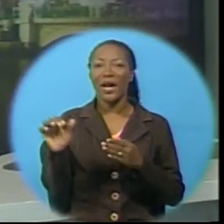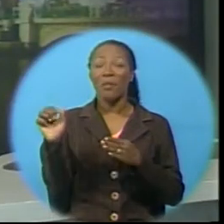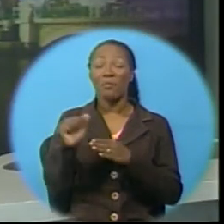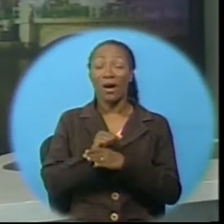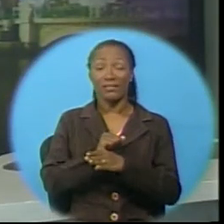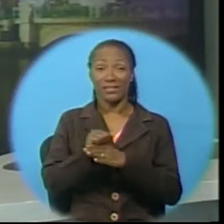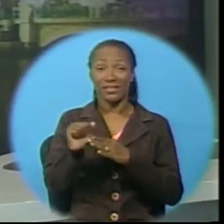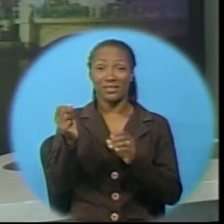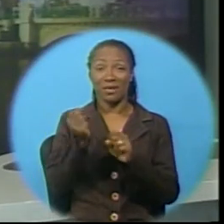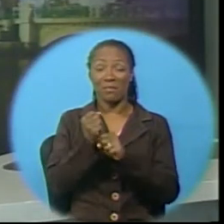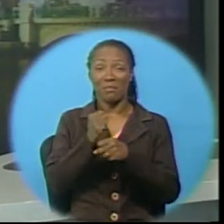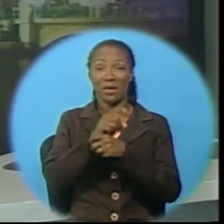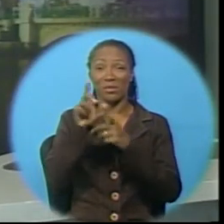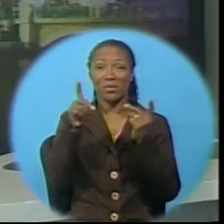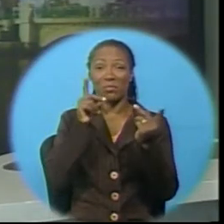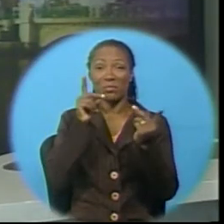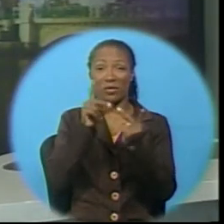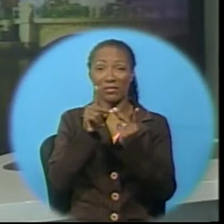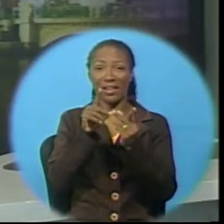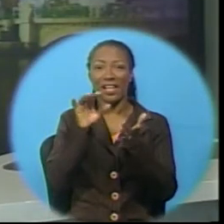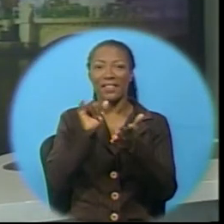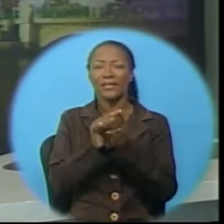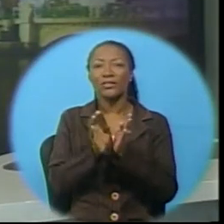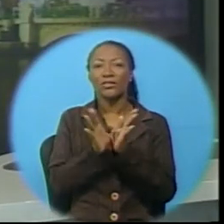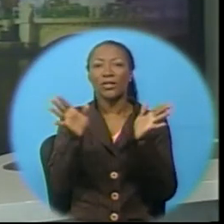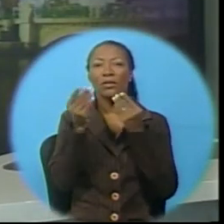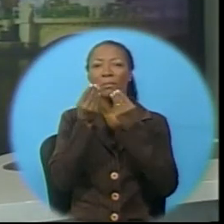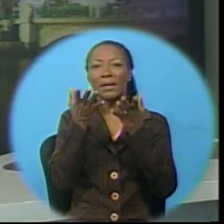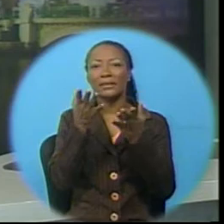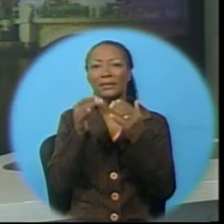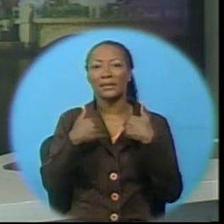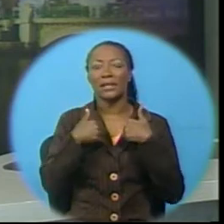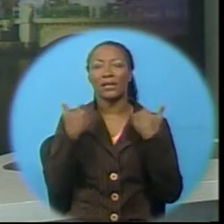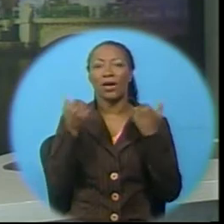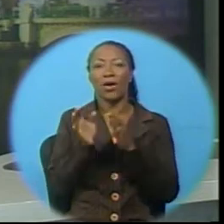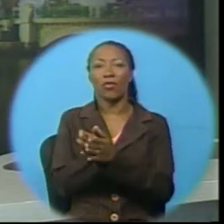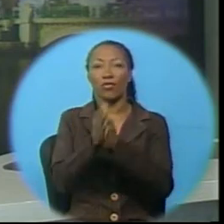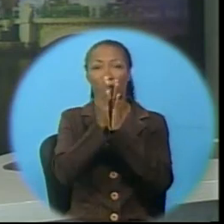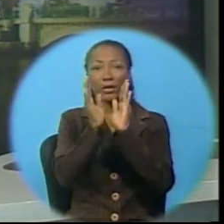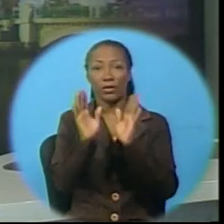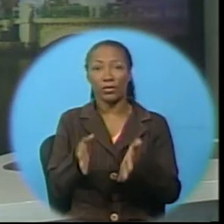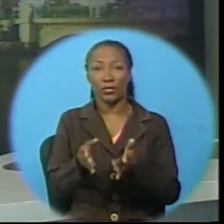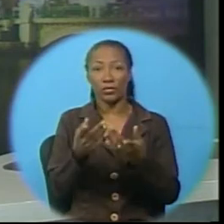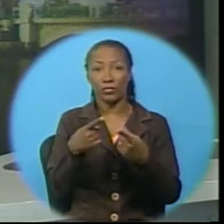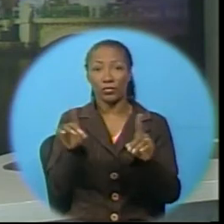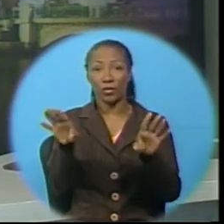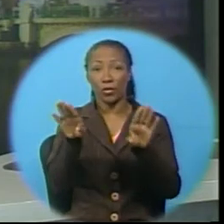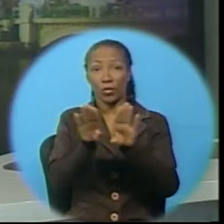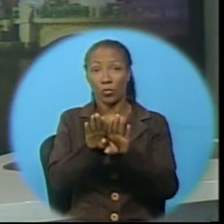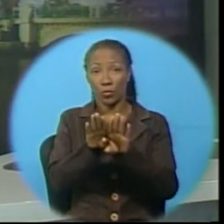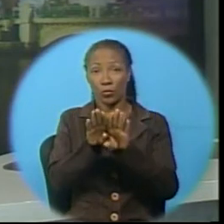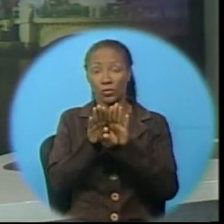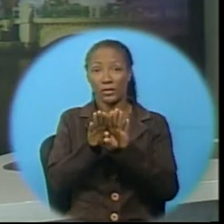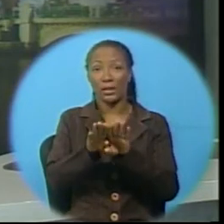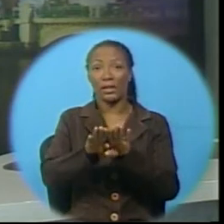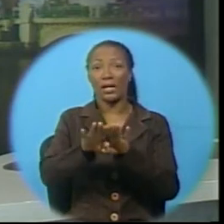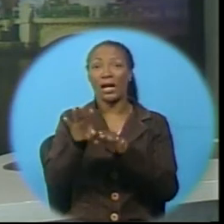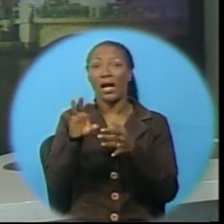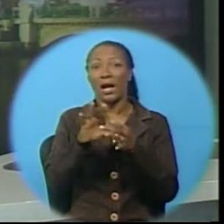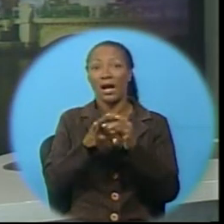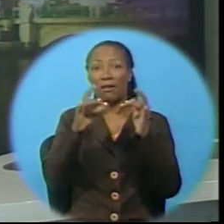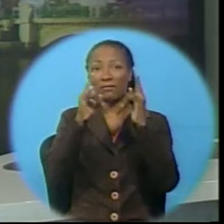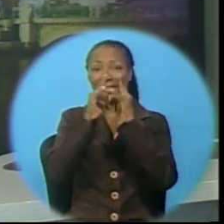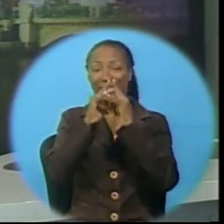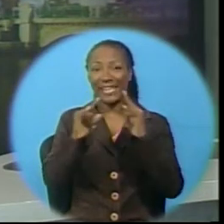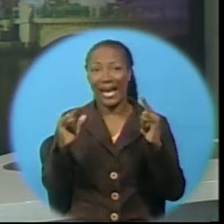Practice makes perfect. That was the general message to young cricketers during the closing ceremony of Camp Get Ahead. The words of